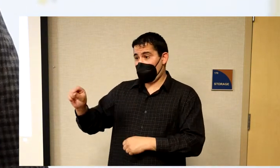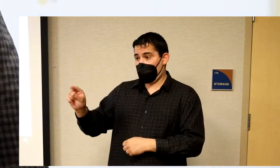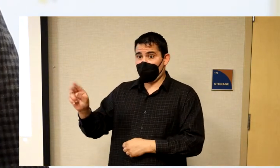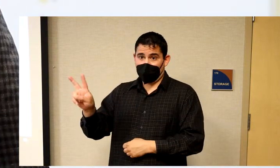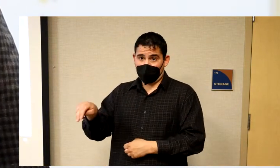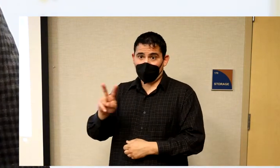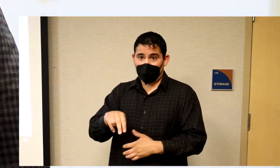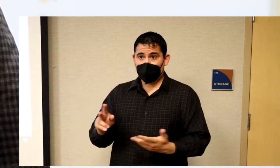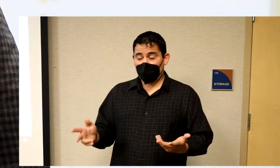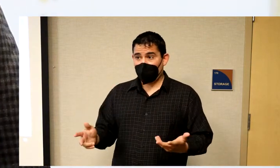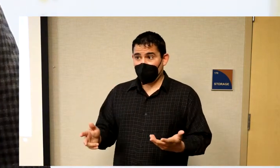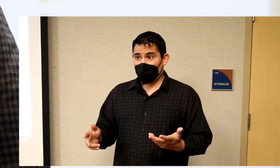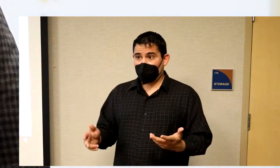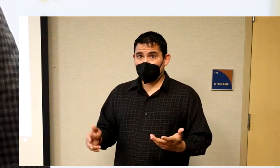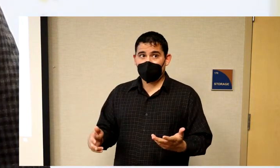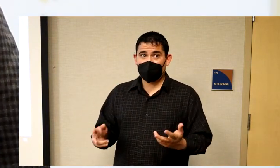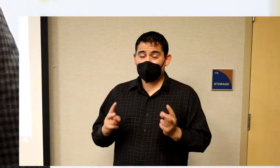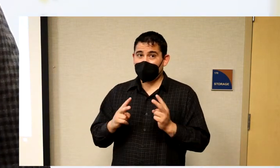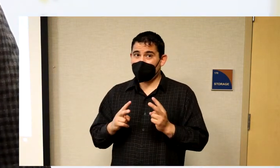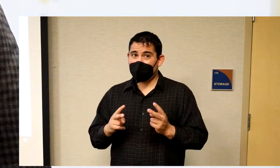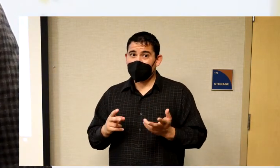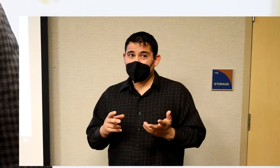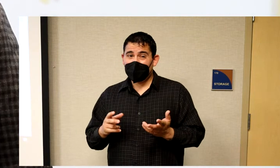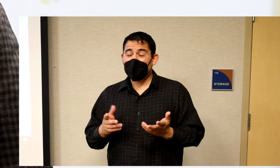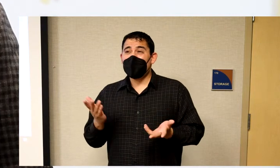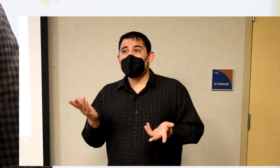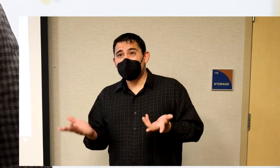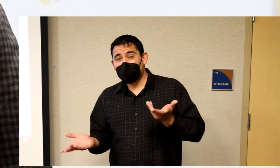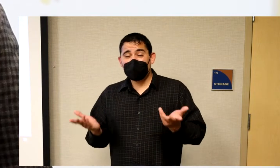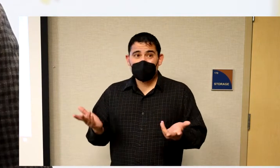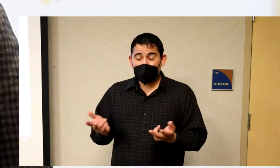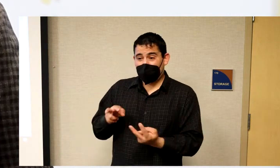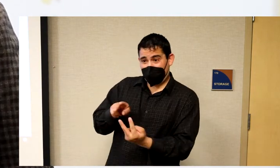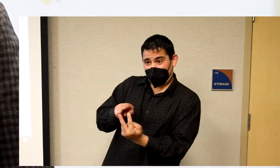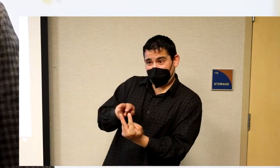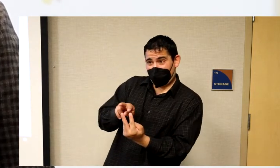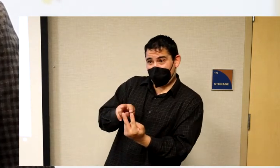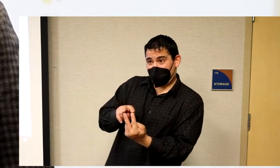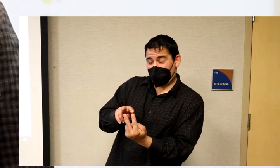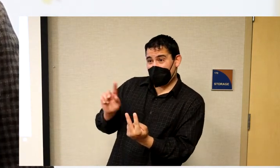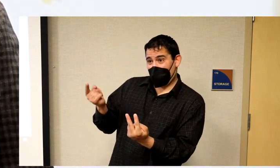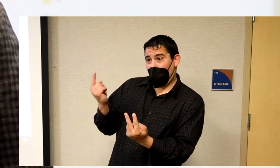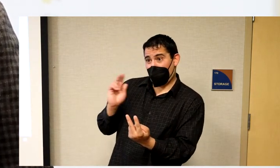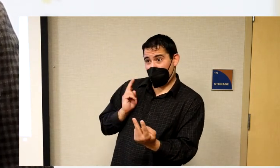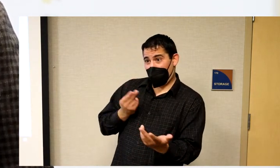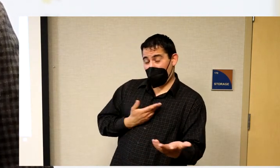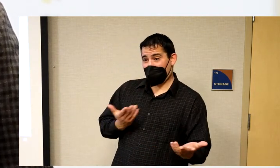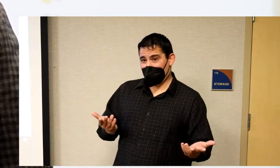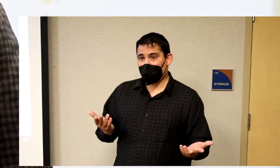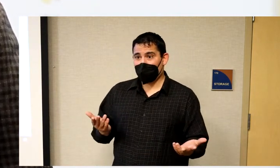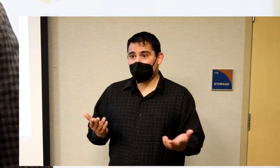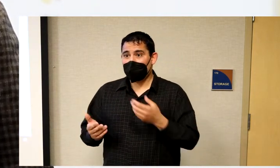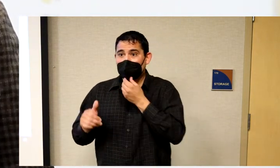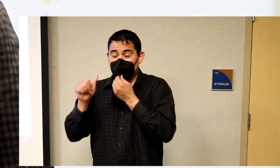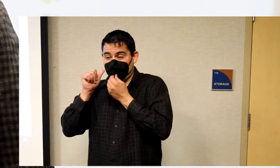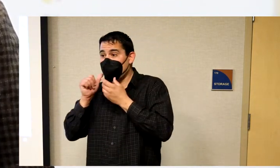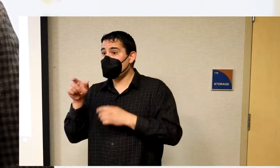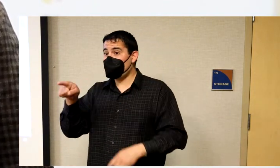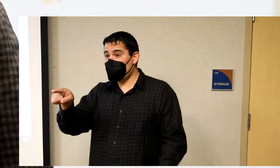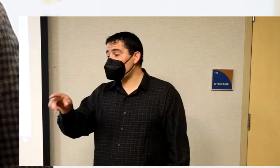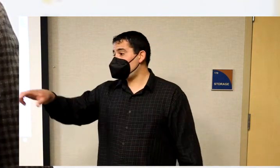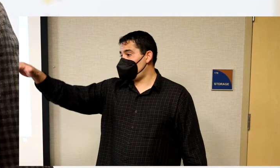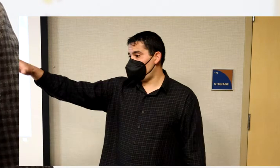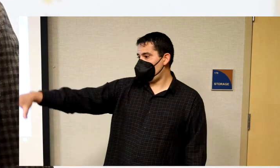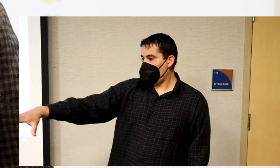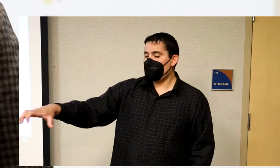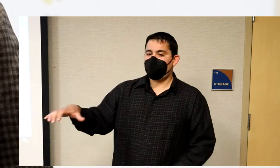be if Whatever zone. in whatever one of us, she's going to be, let's say, in zone 2, and I currently live in